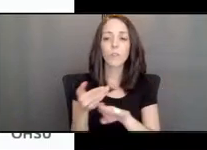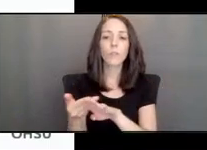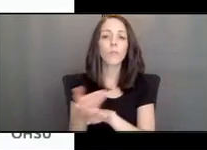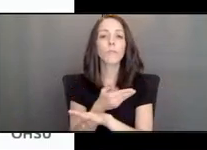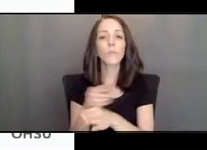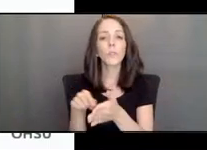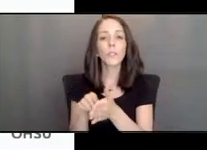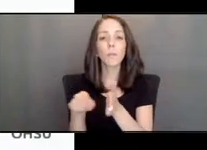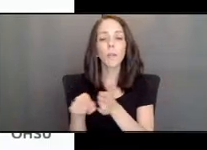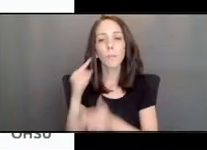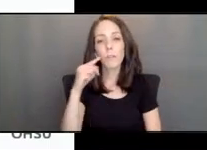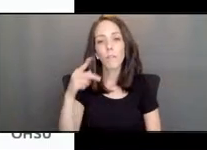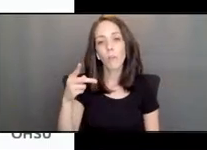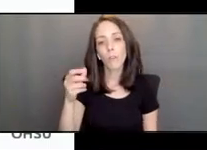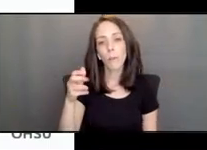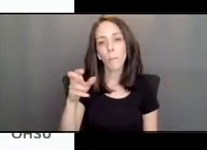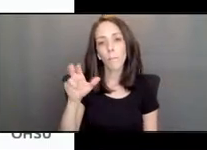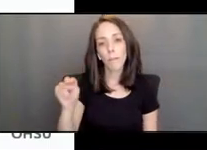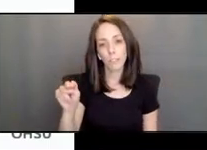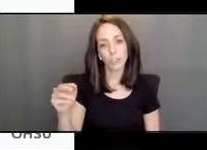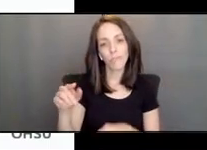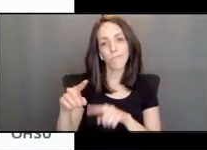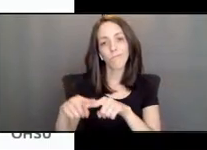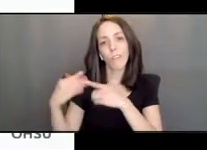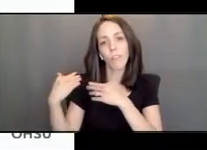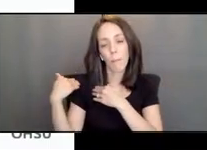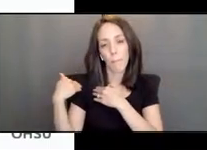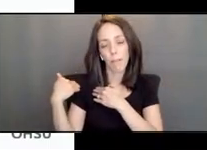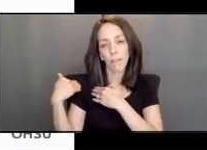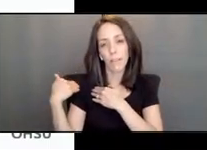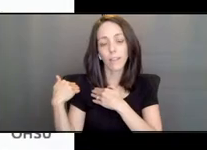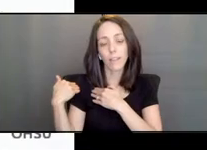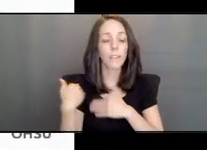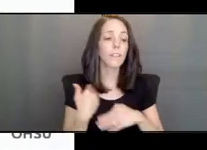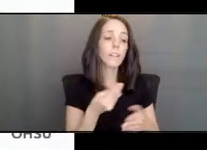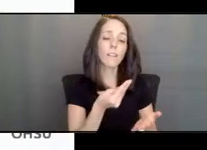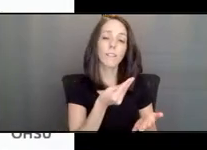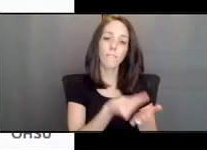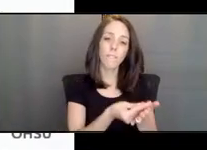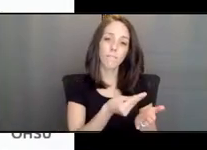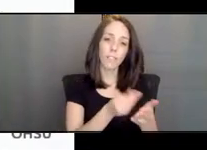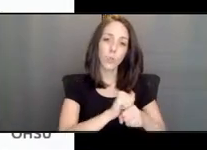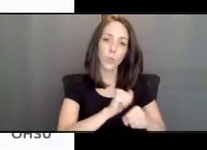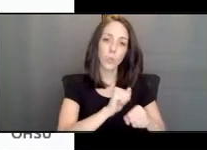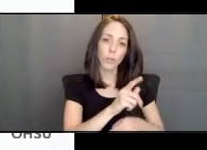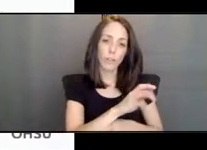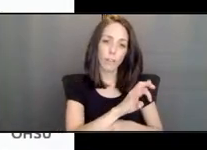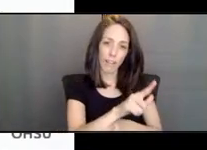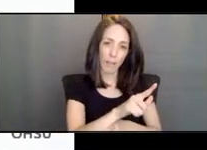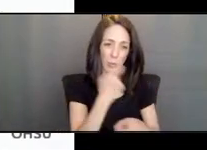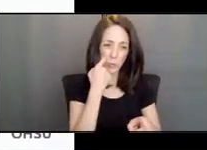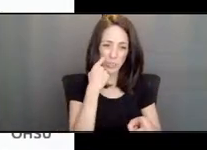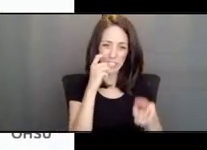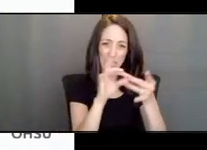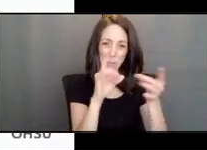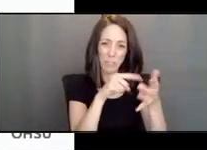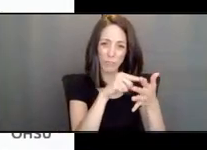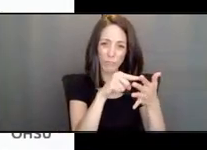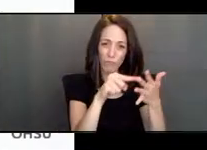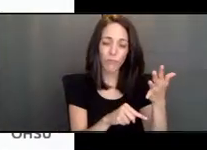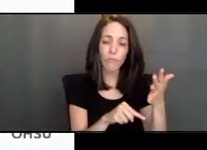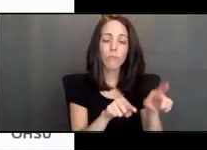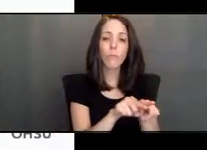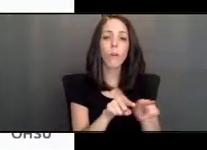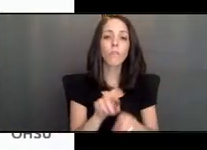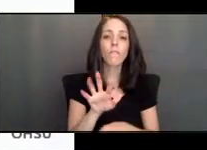liability, funding working capital, the capital budget expenditures I just referred to, plus $5